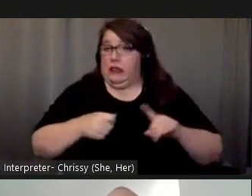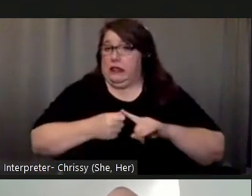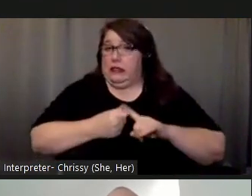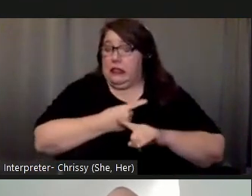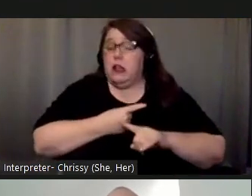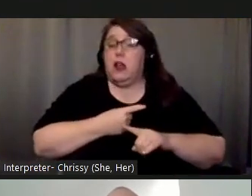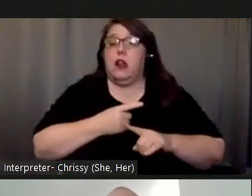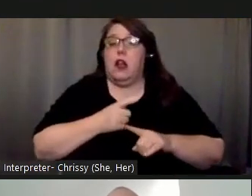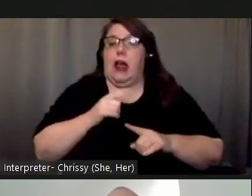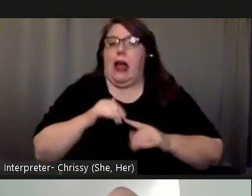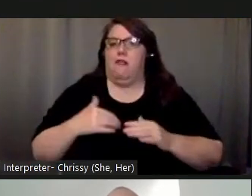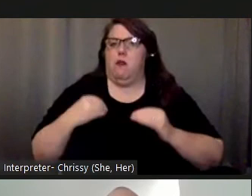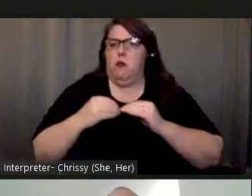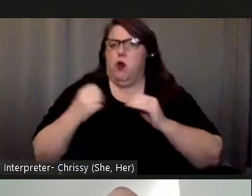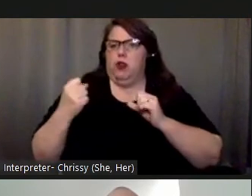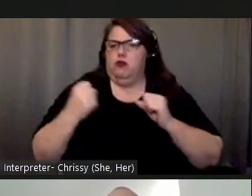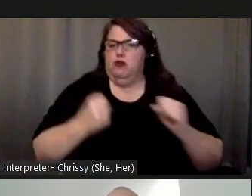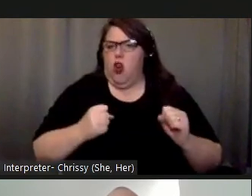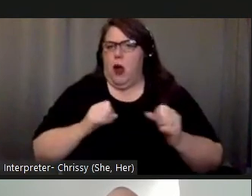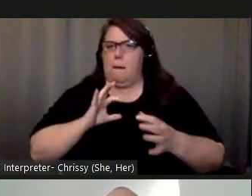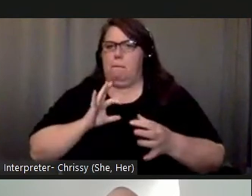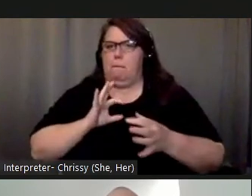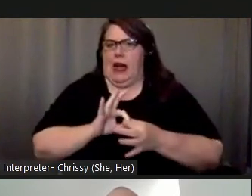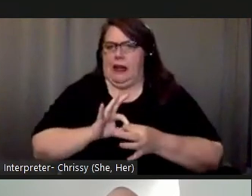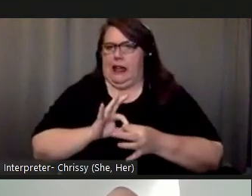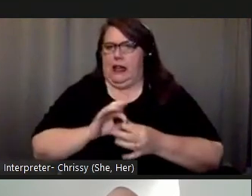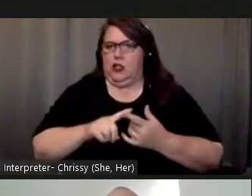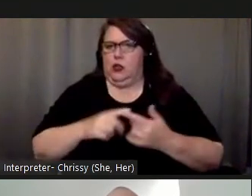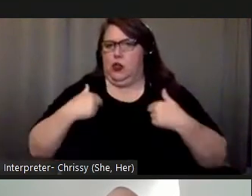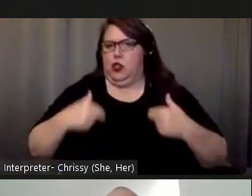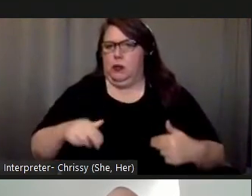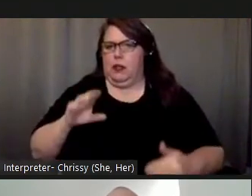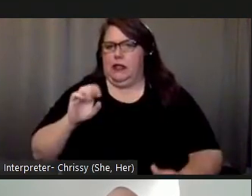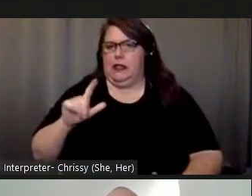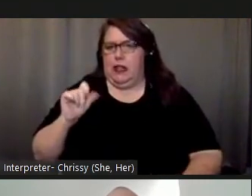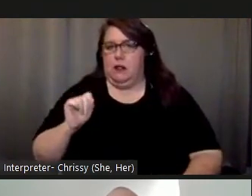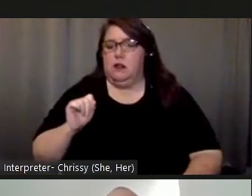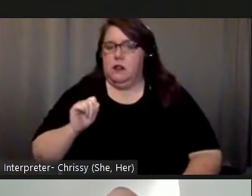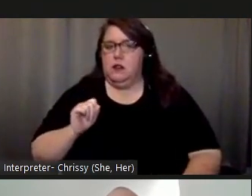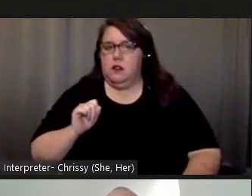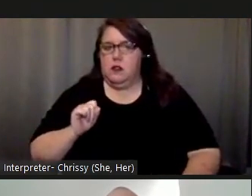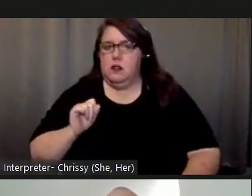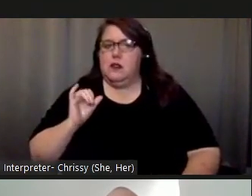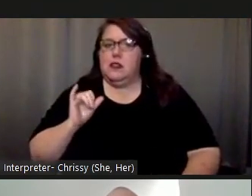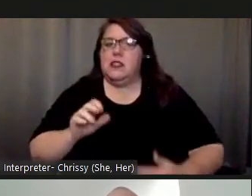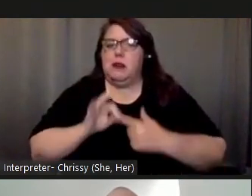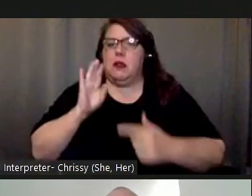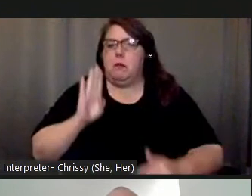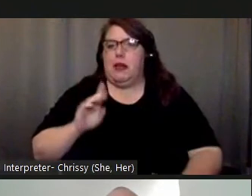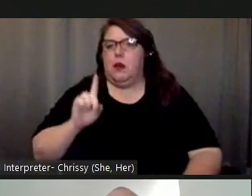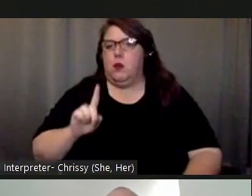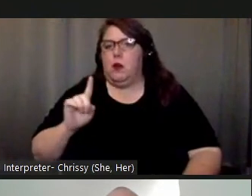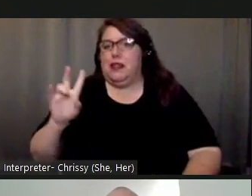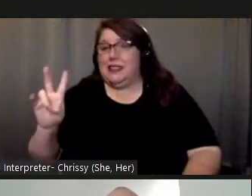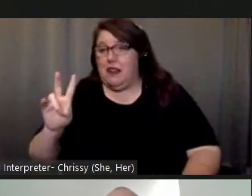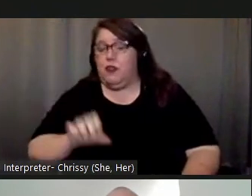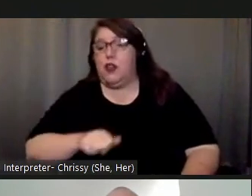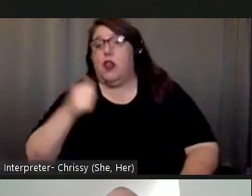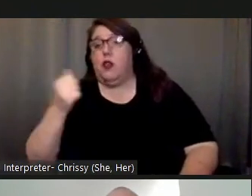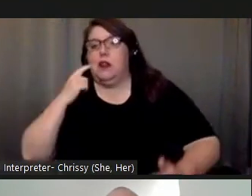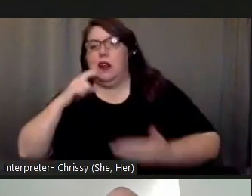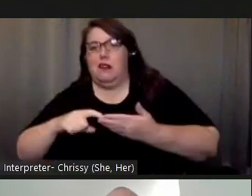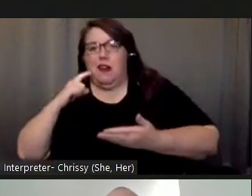stronger binding affinity to human cells, specifically this B117 variant or the other variants that have been identified